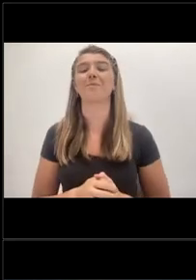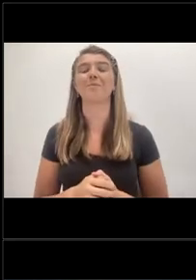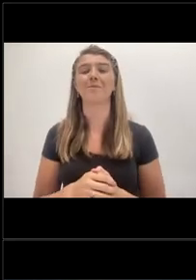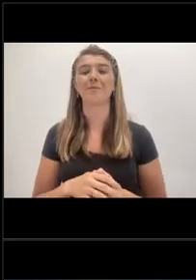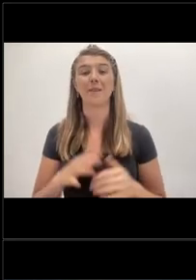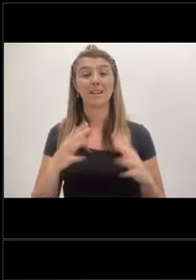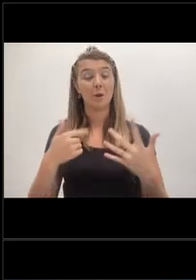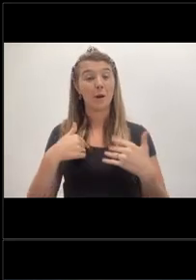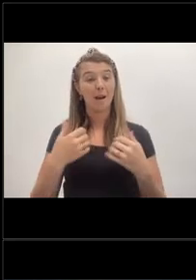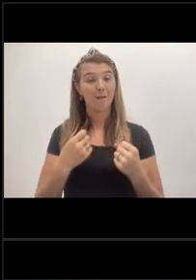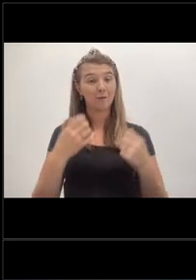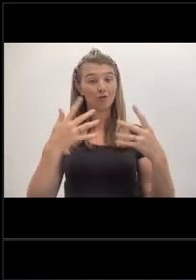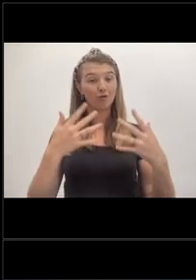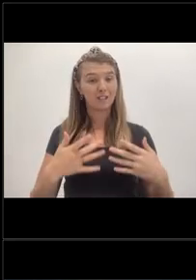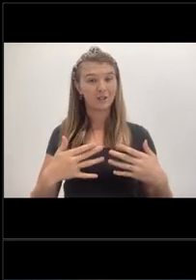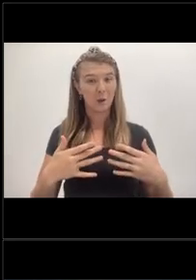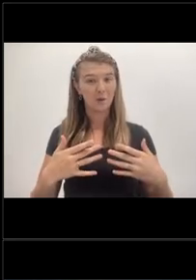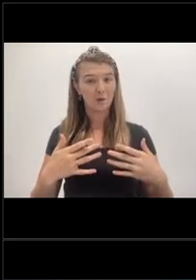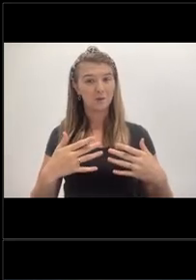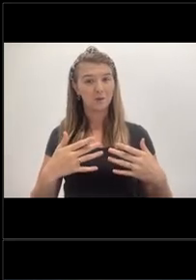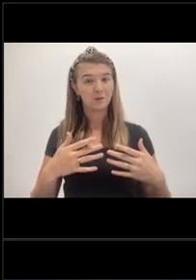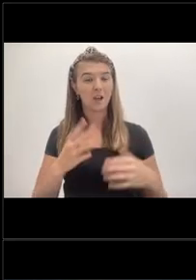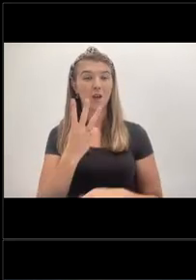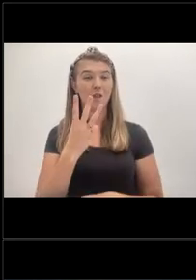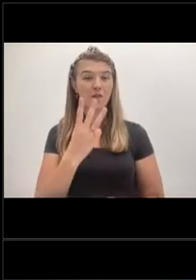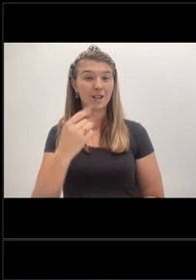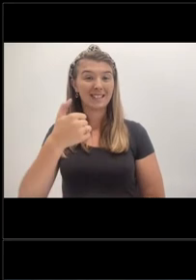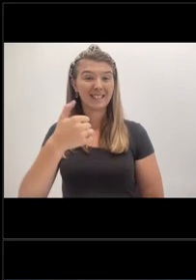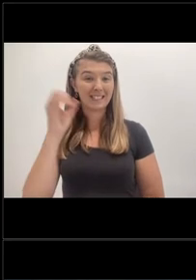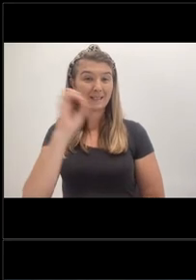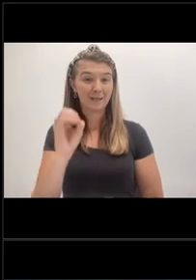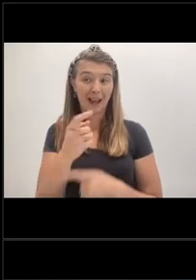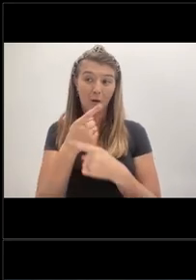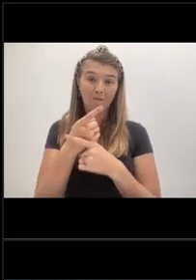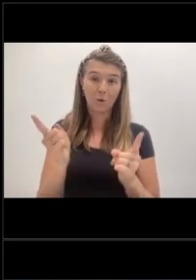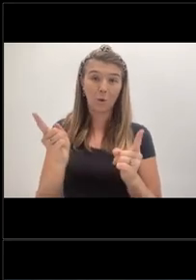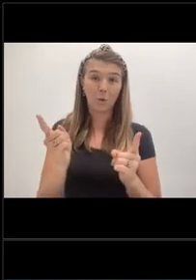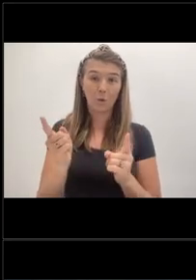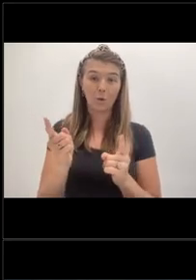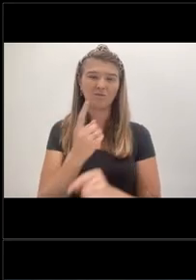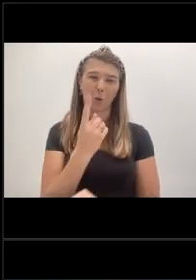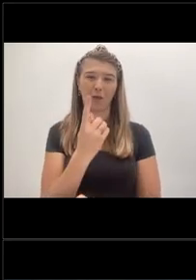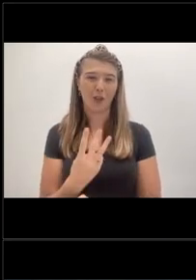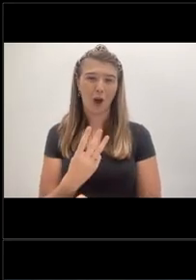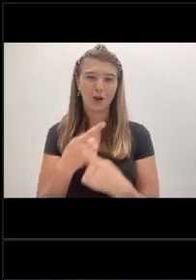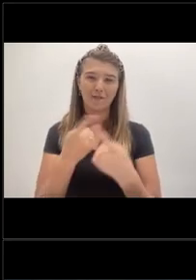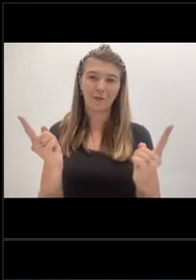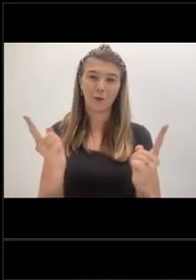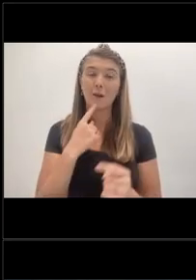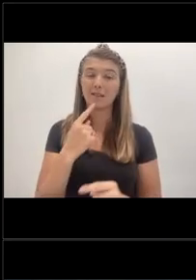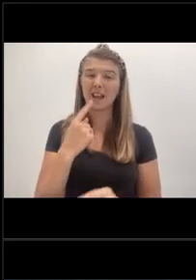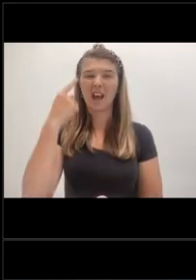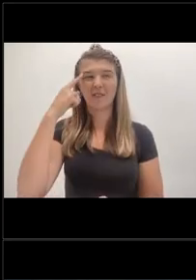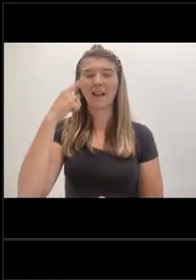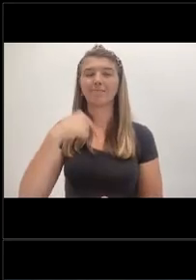got the results in front of me, and 36% of you, so a good third of the audience, thought it was more than